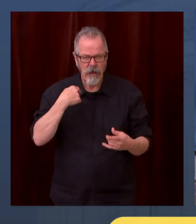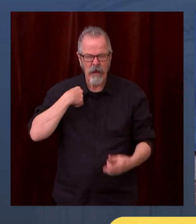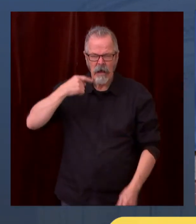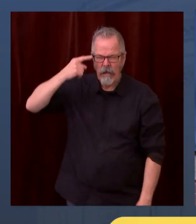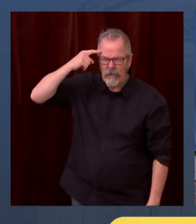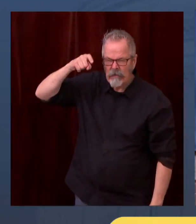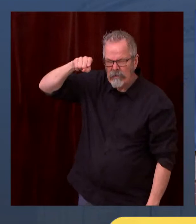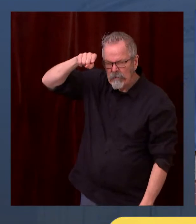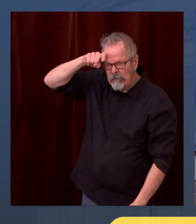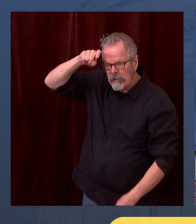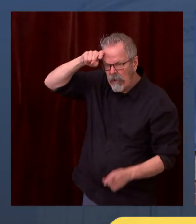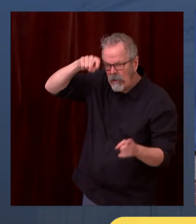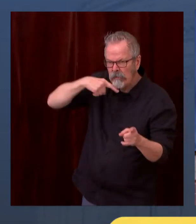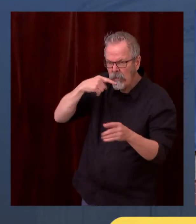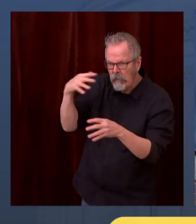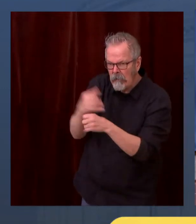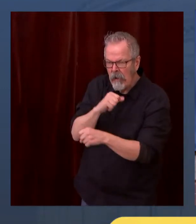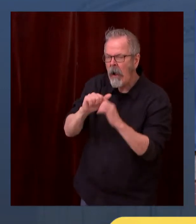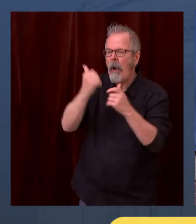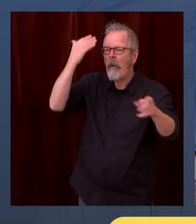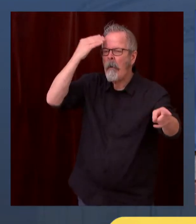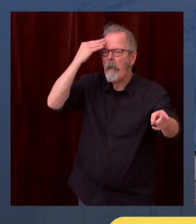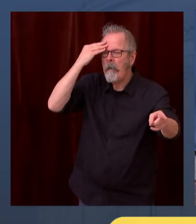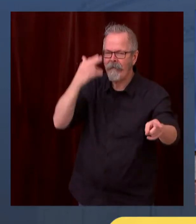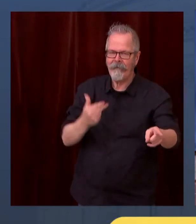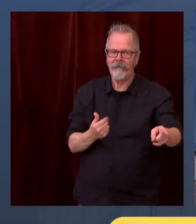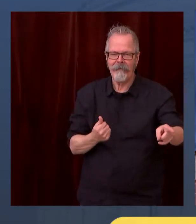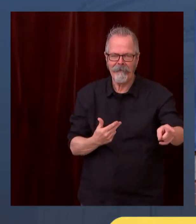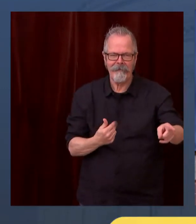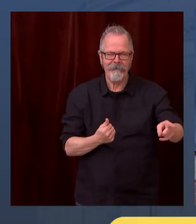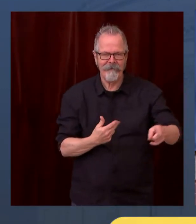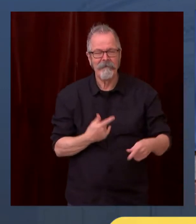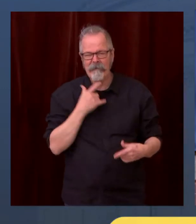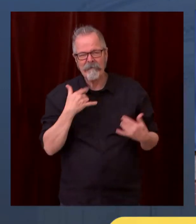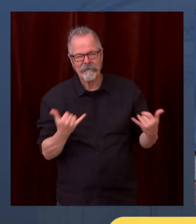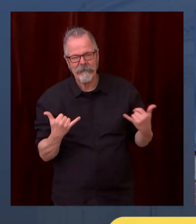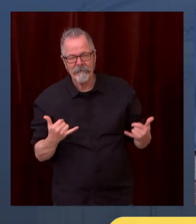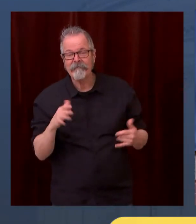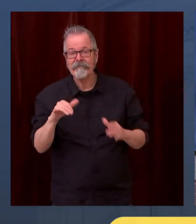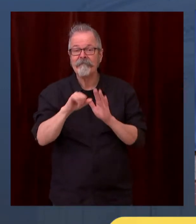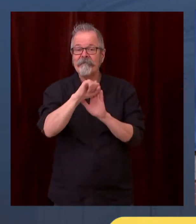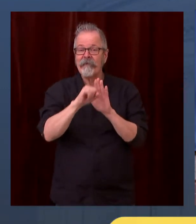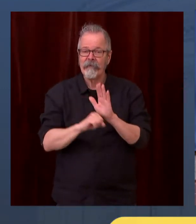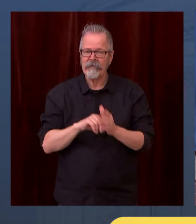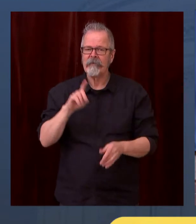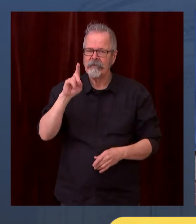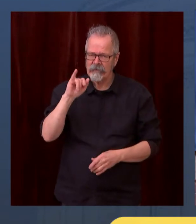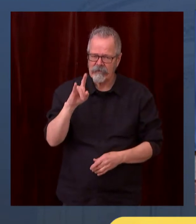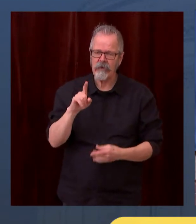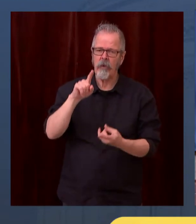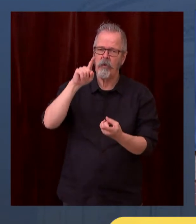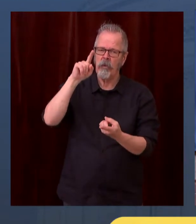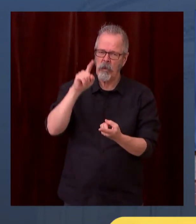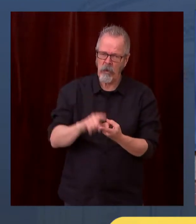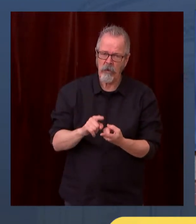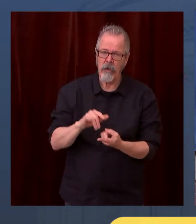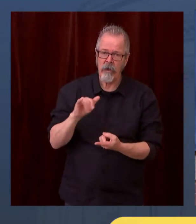for today, the state did reduce the vaccine allotments to 39 providers last week